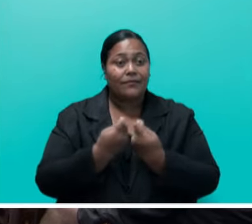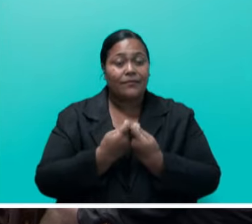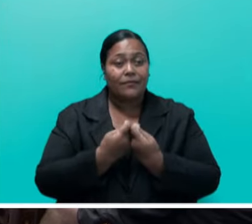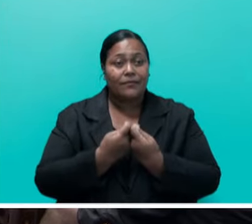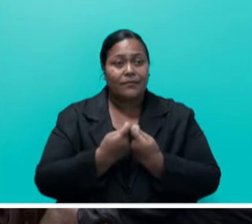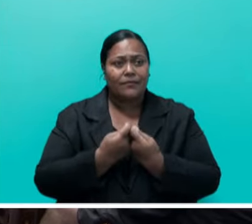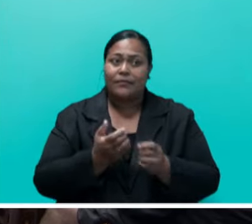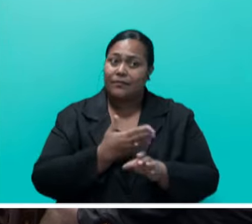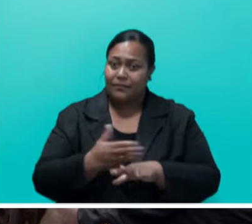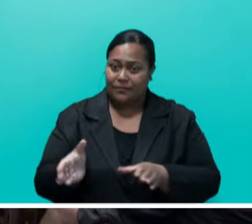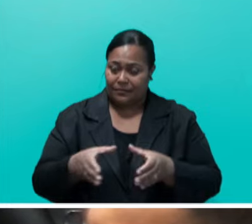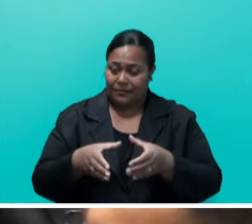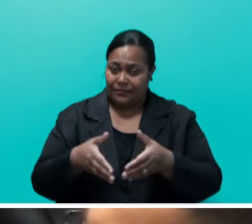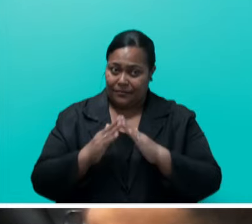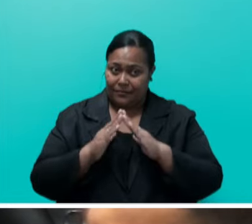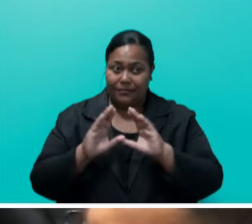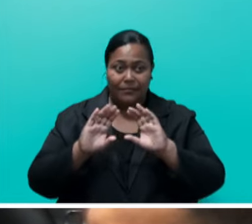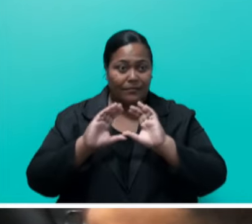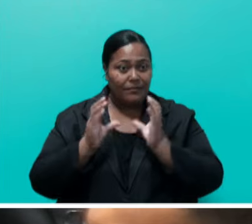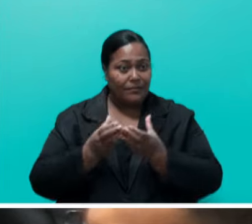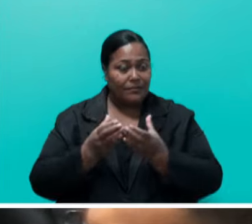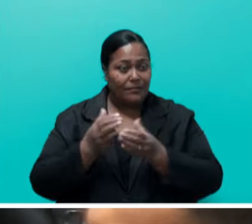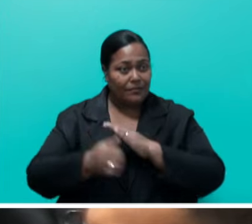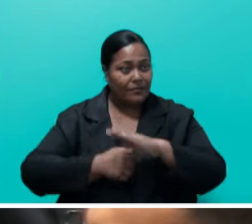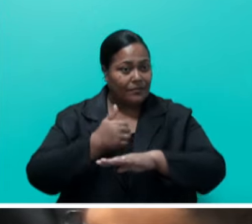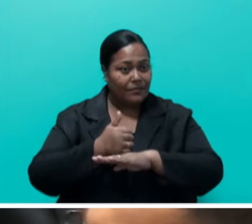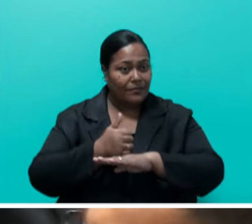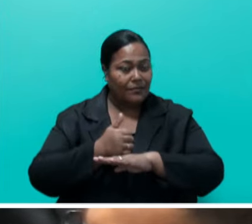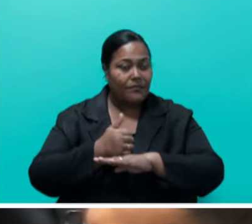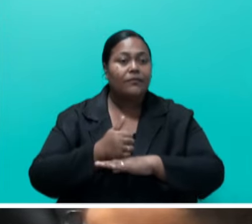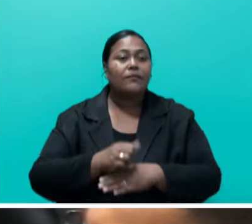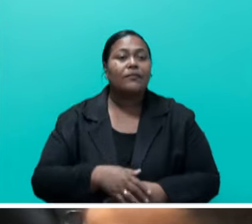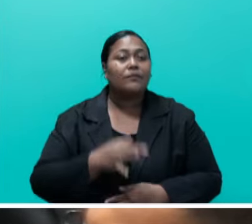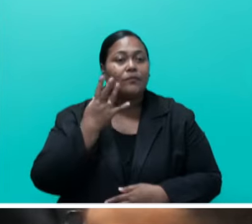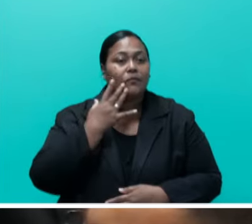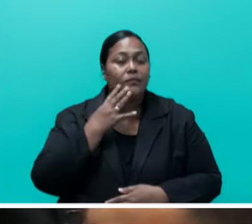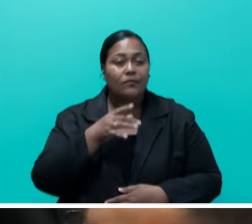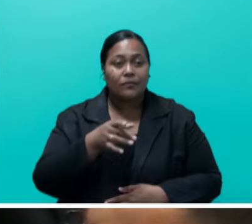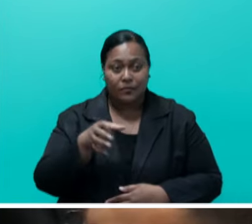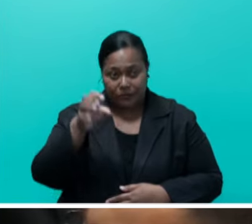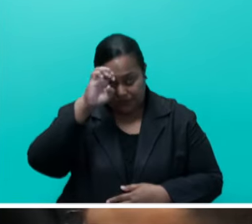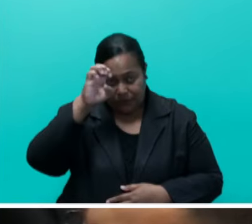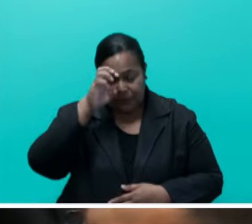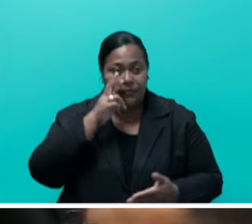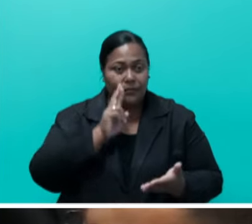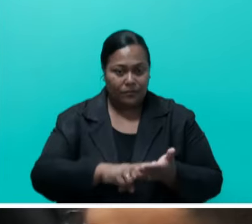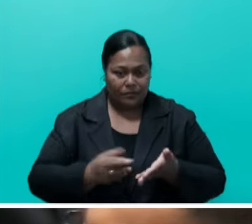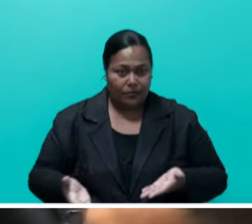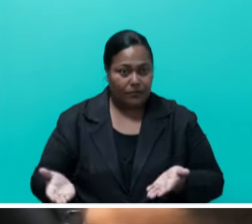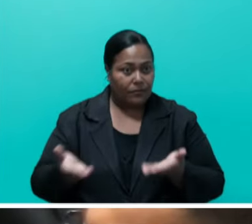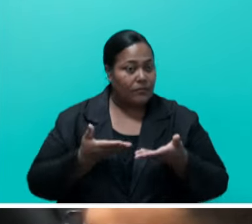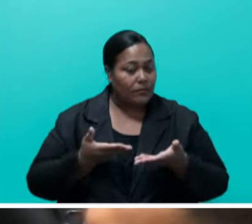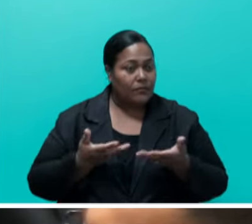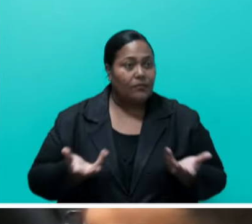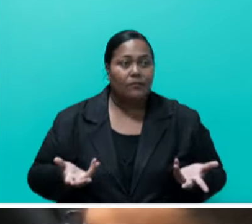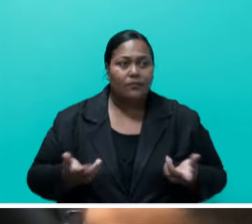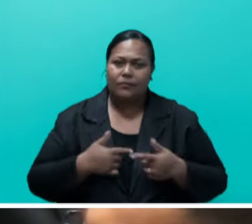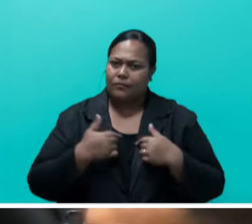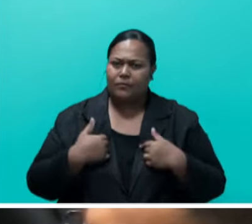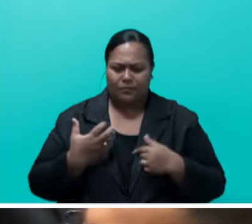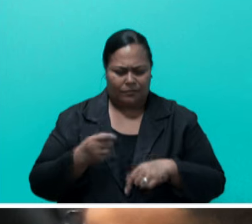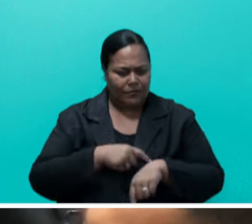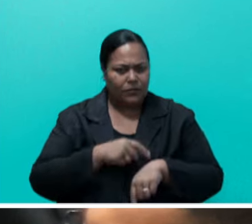new set of committee established, by when do you expect the report to be out? We have already lost quite a